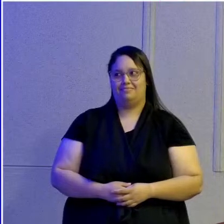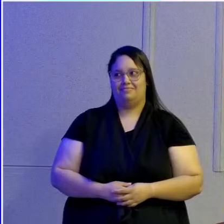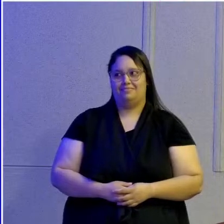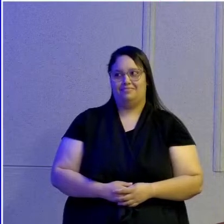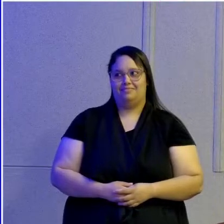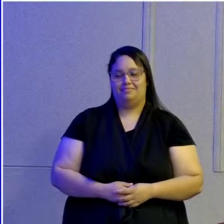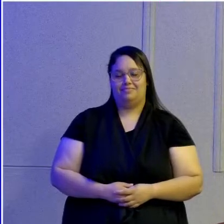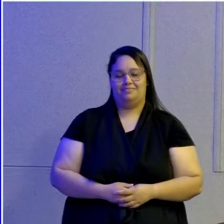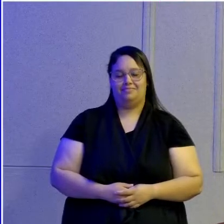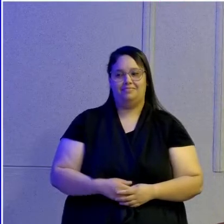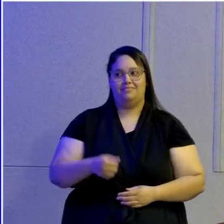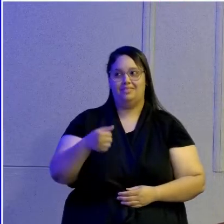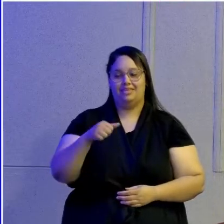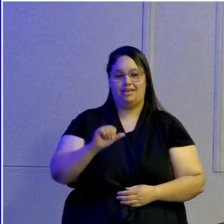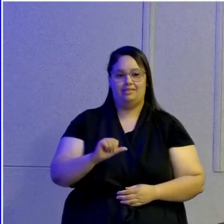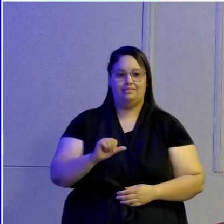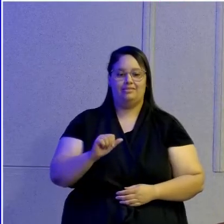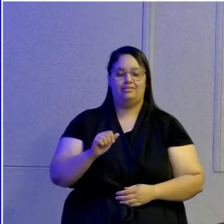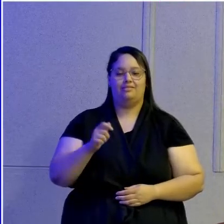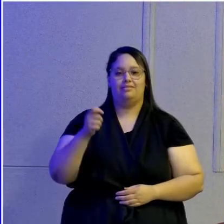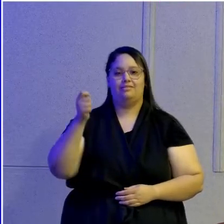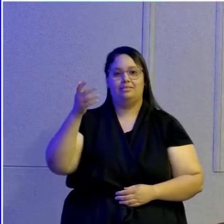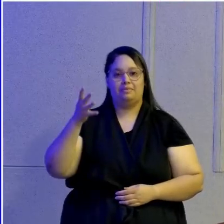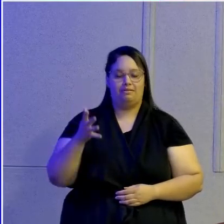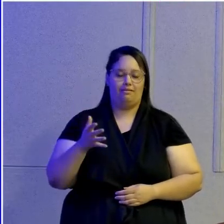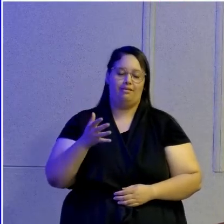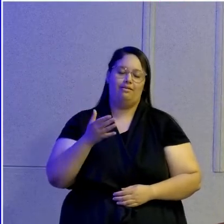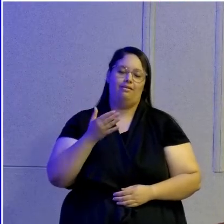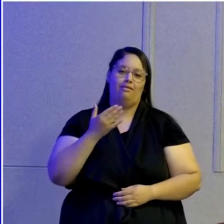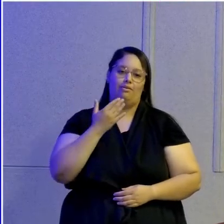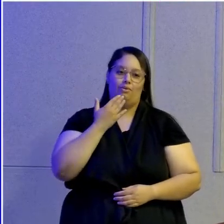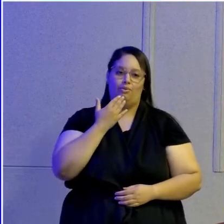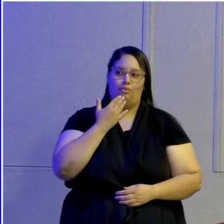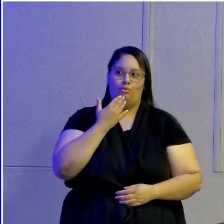The next speaker will be